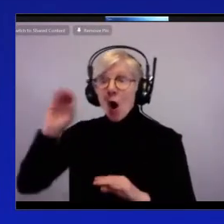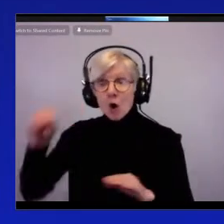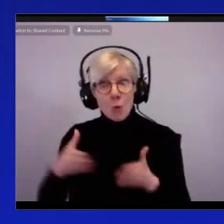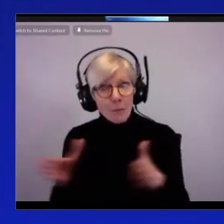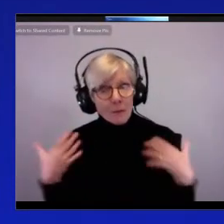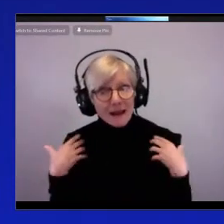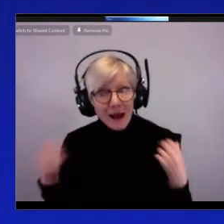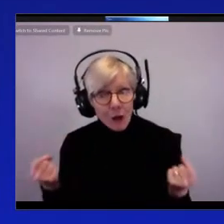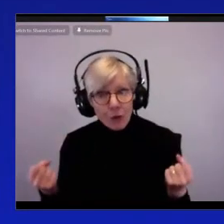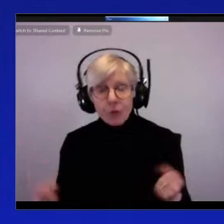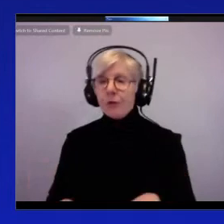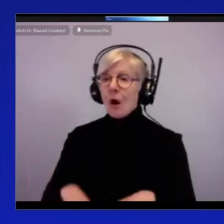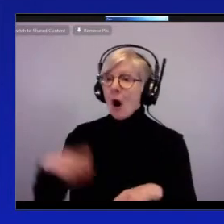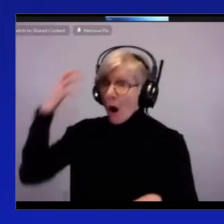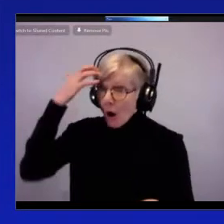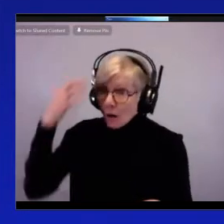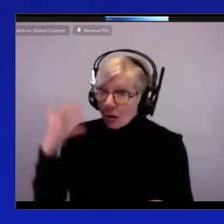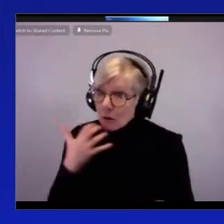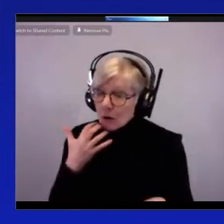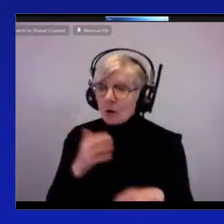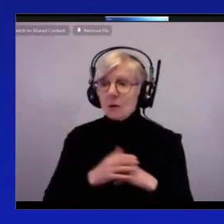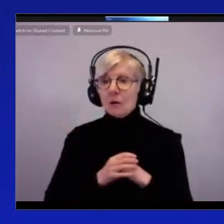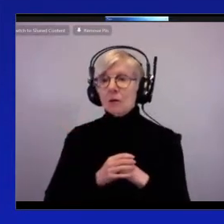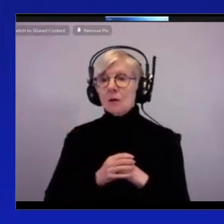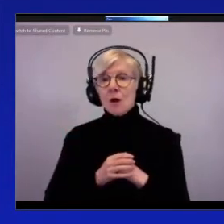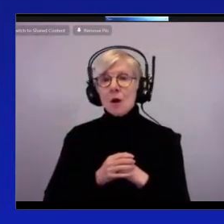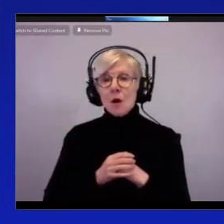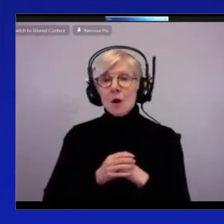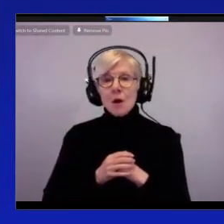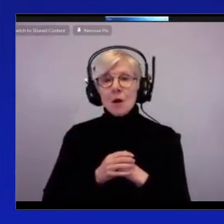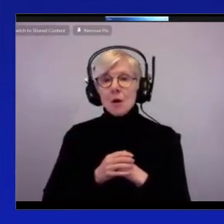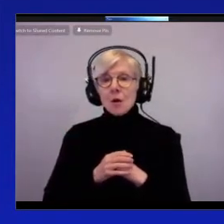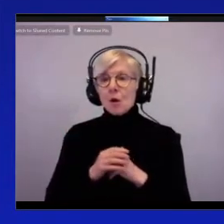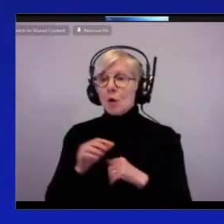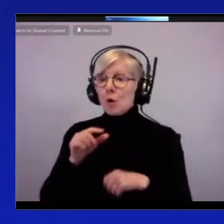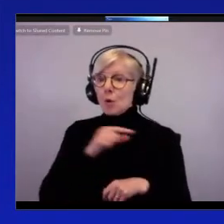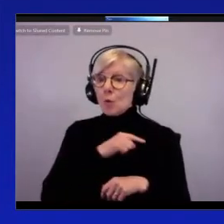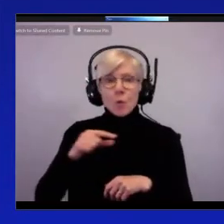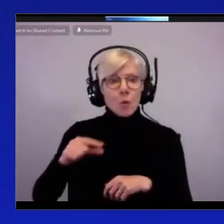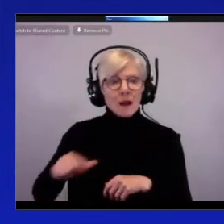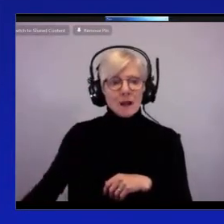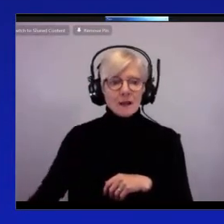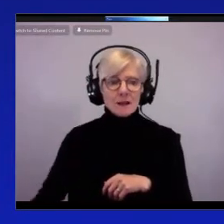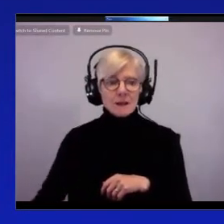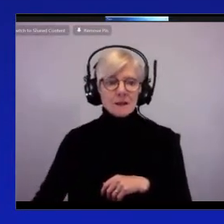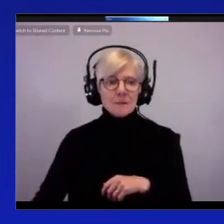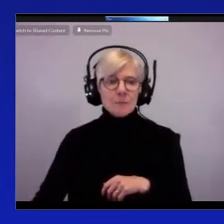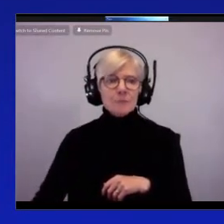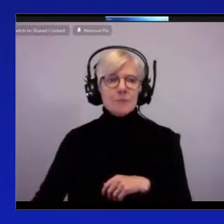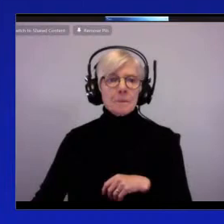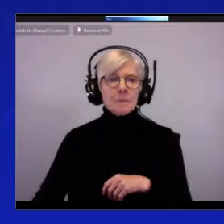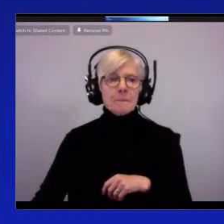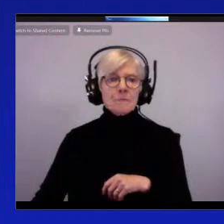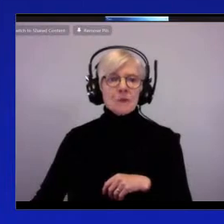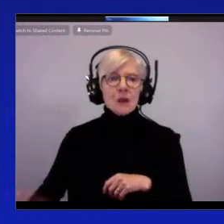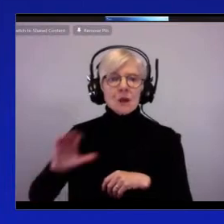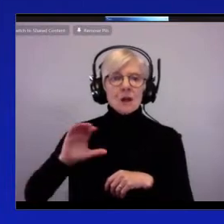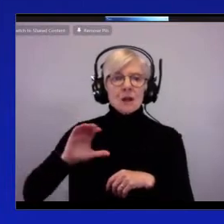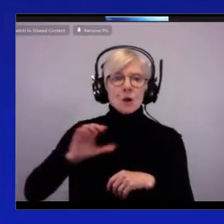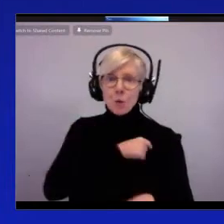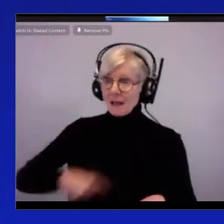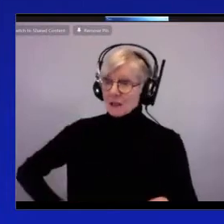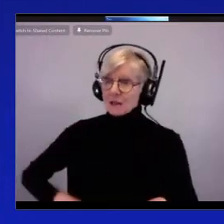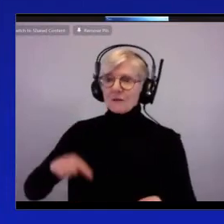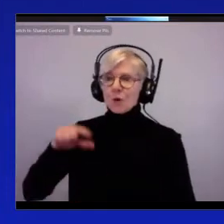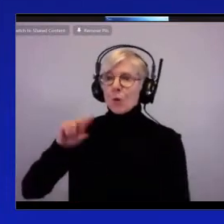Health, the Ottawa Hospital, L'Hôpital Montfort, Queensway Carleton Hospital, CHEO, Long-Term Care and Retirement